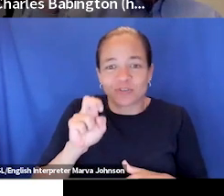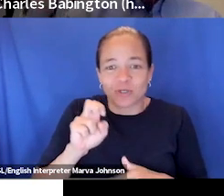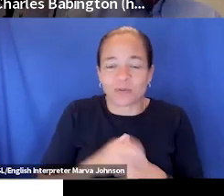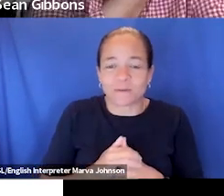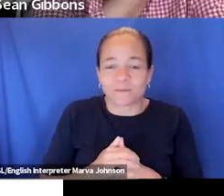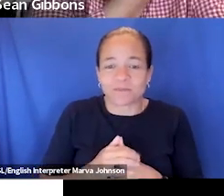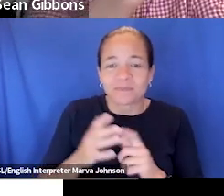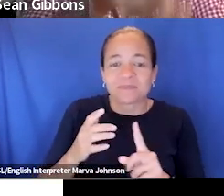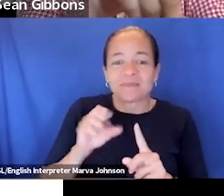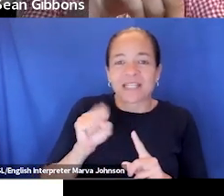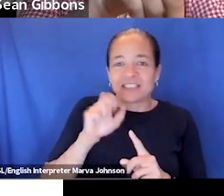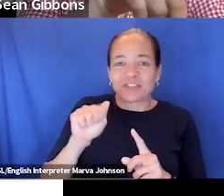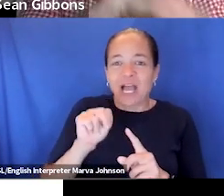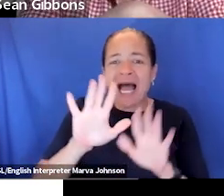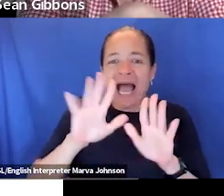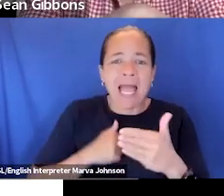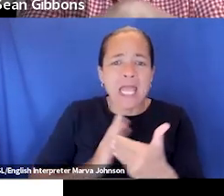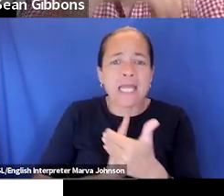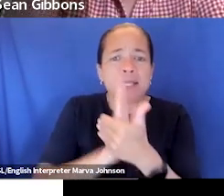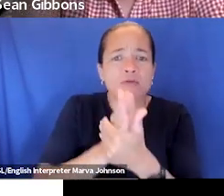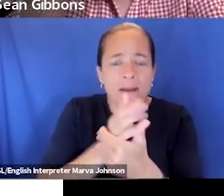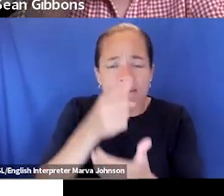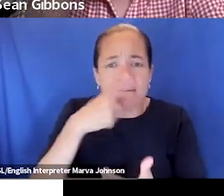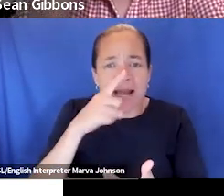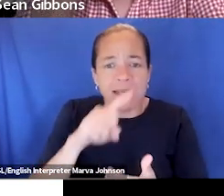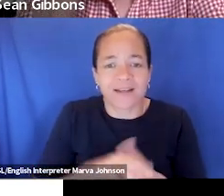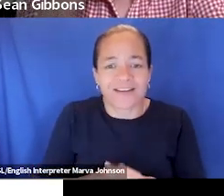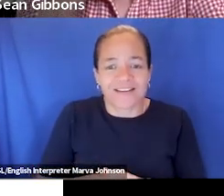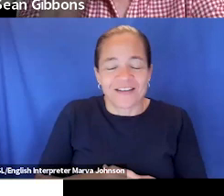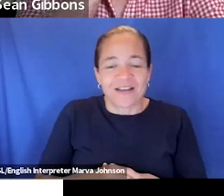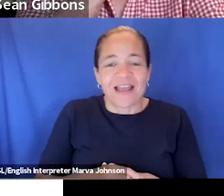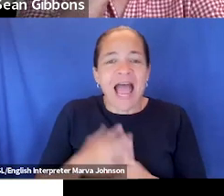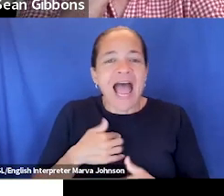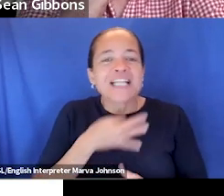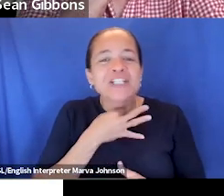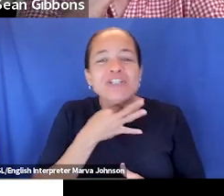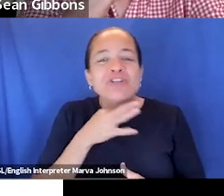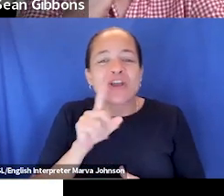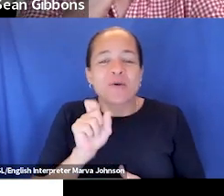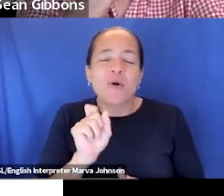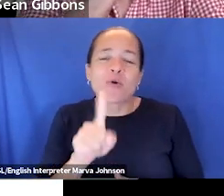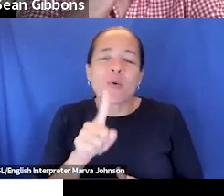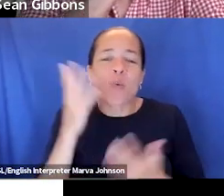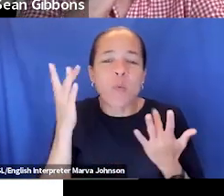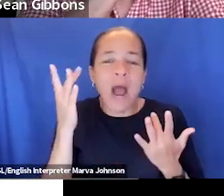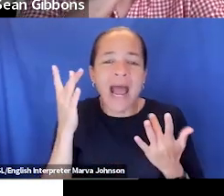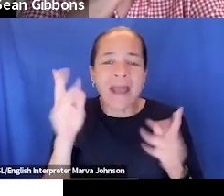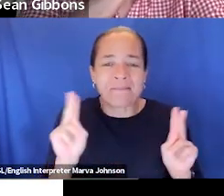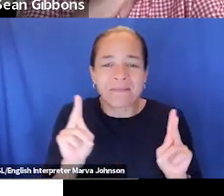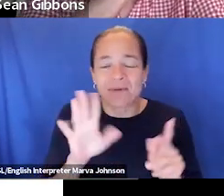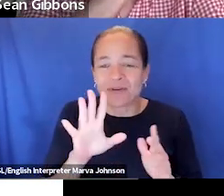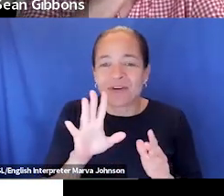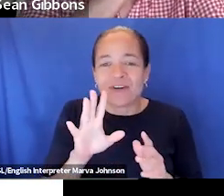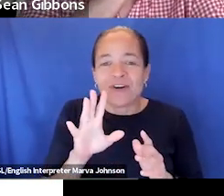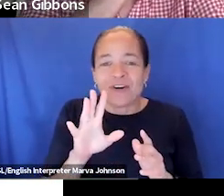of bad before stuff. you go, can I interrupt real quick, Chuck? Please do. Why do folks seem to, particularly professionally, use